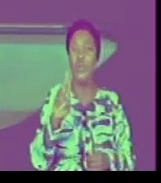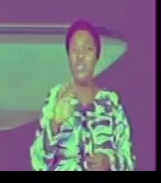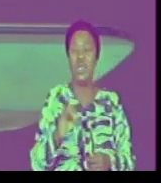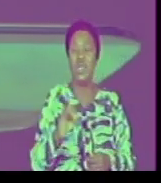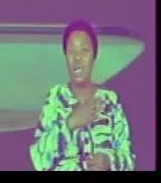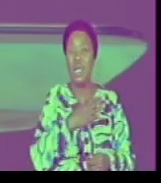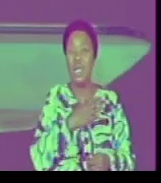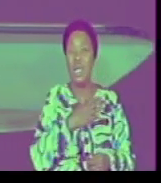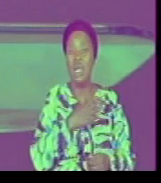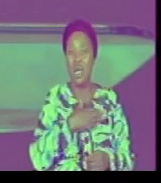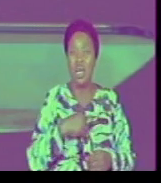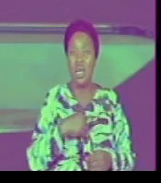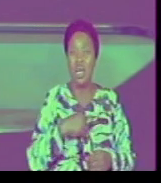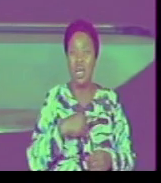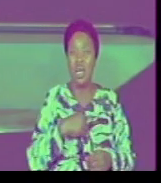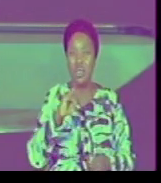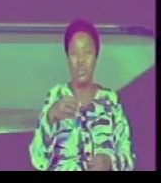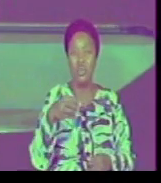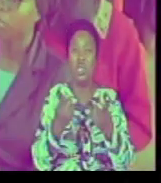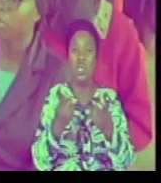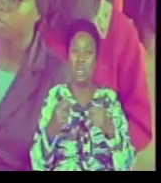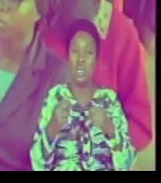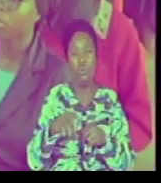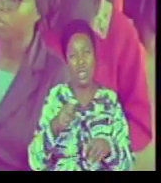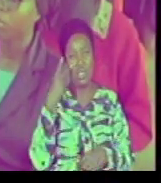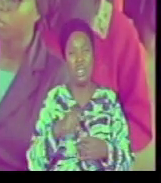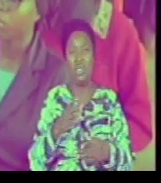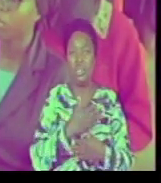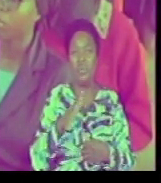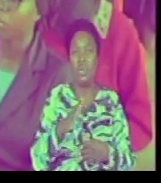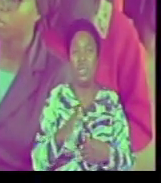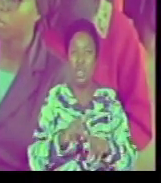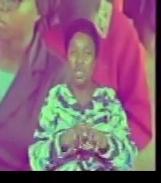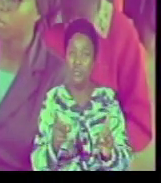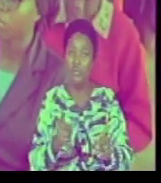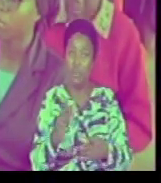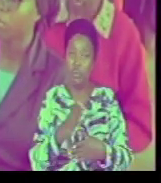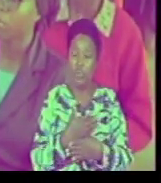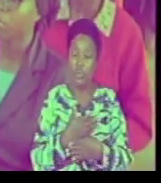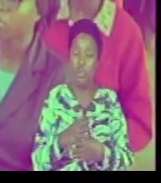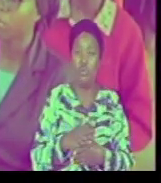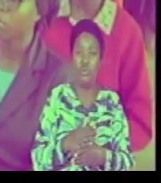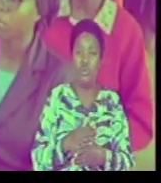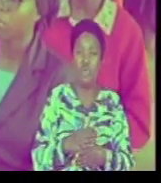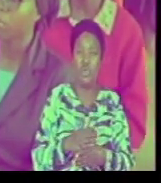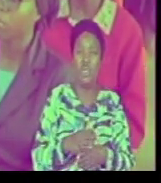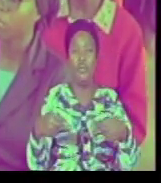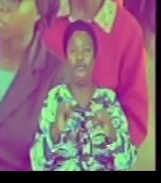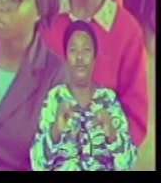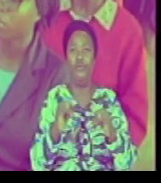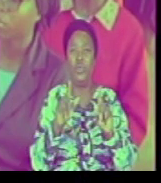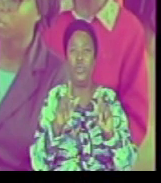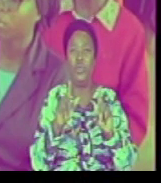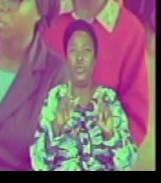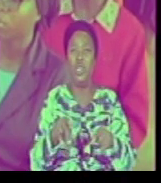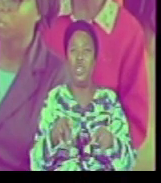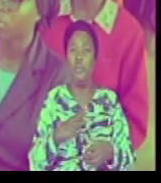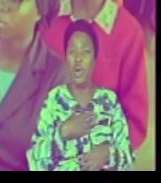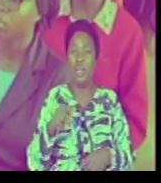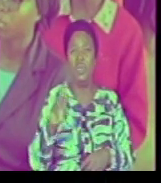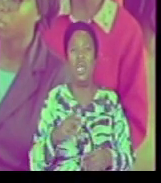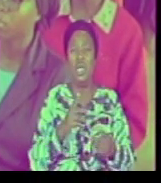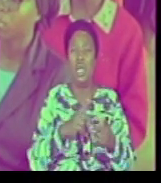there's a difference between Philip and Peter, Philip and John. With all the things that